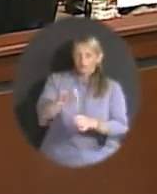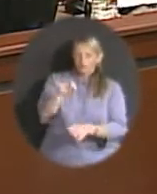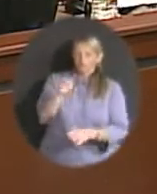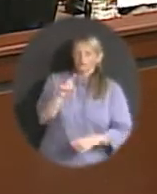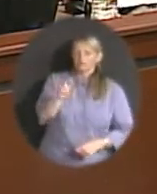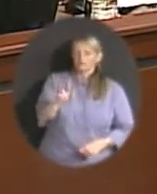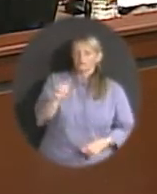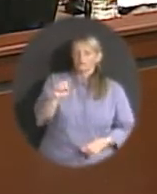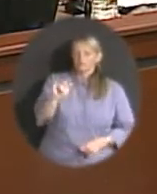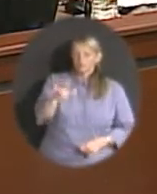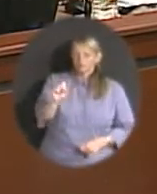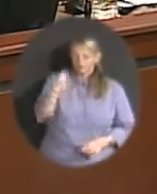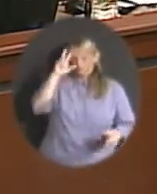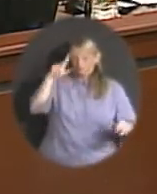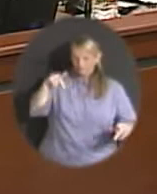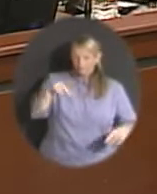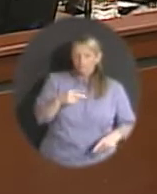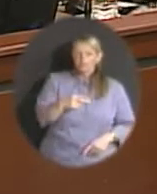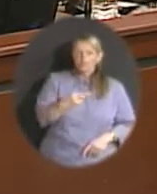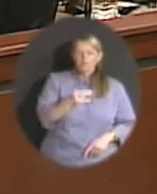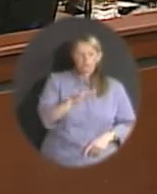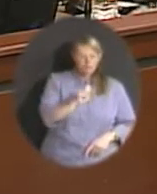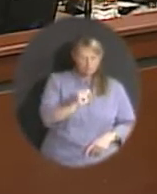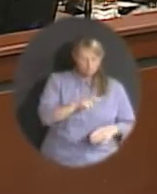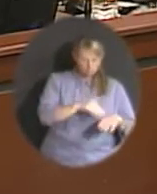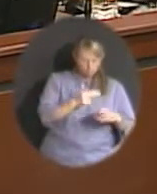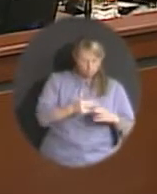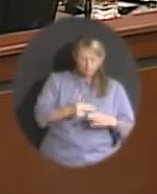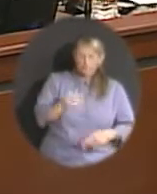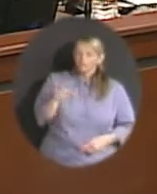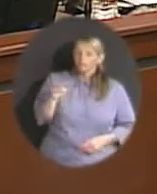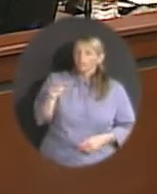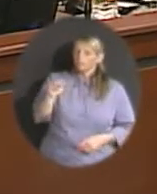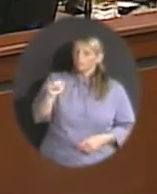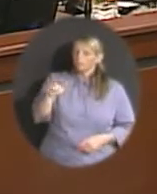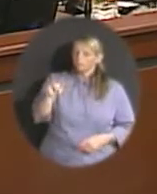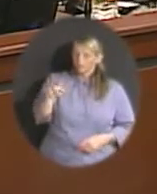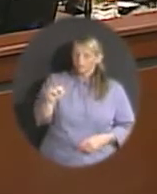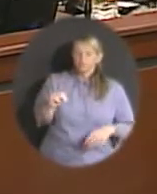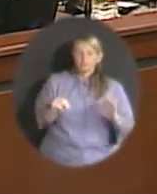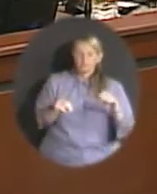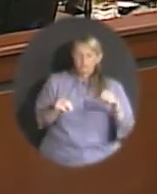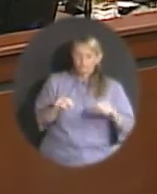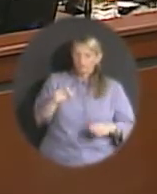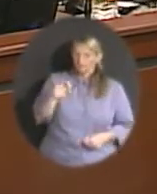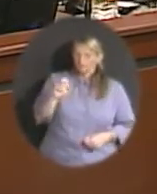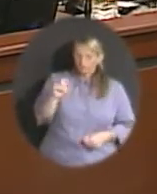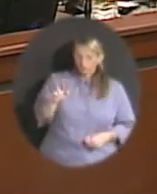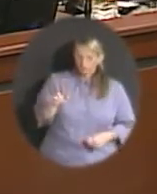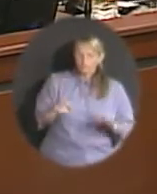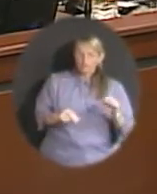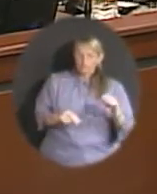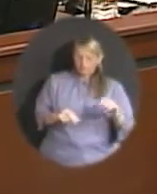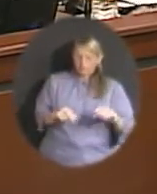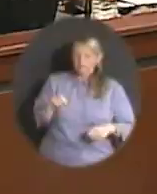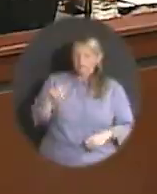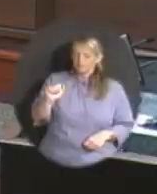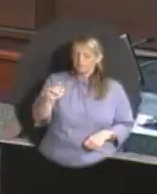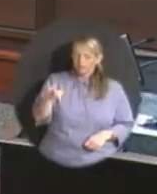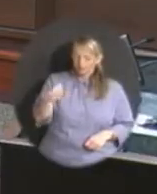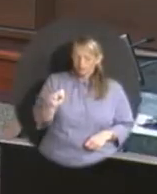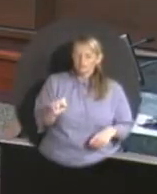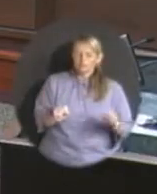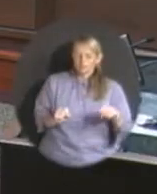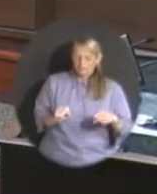Mrs. Hibbs? Mrs. Martin, Yes. Mrs. Felter, Yes. Dr. Daniels. Yes. Ms. Ashley, Yes. Mr.